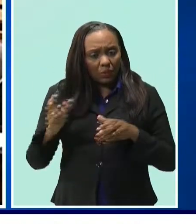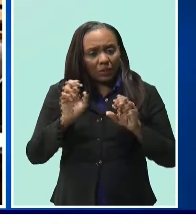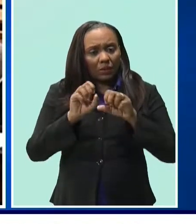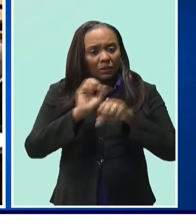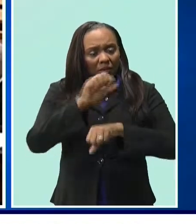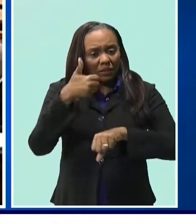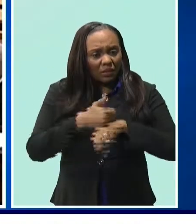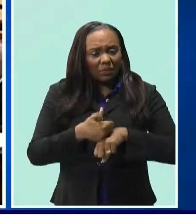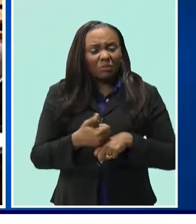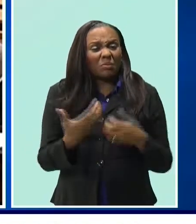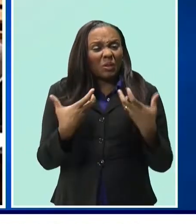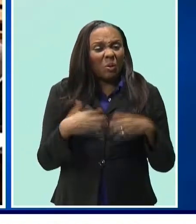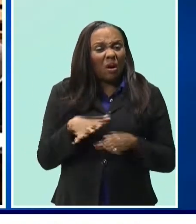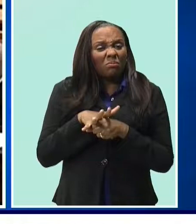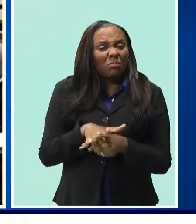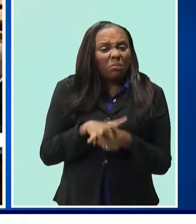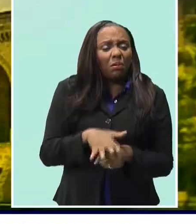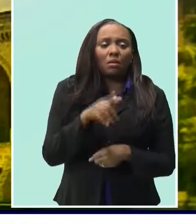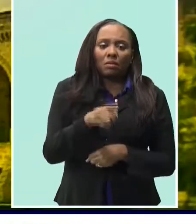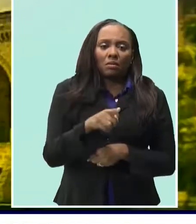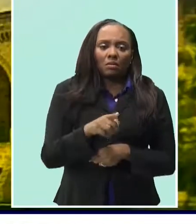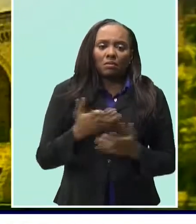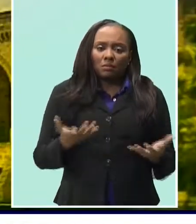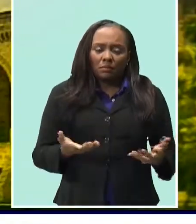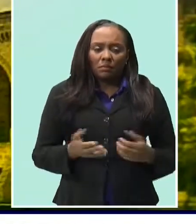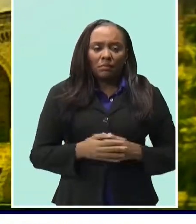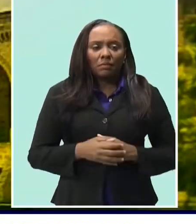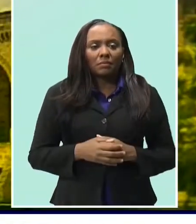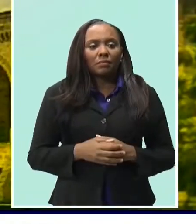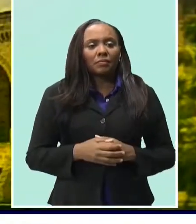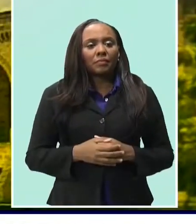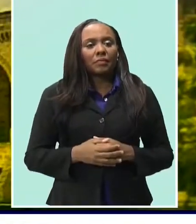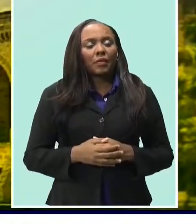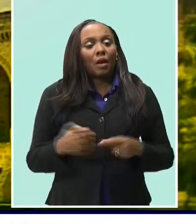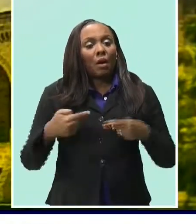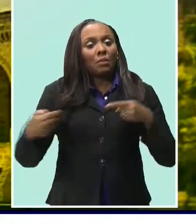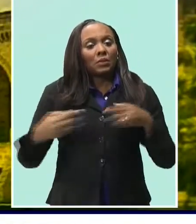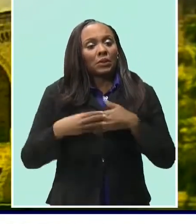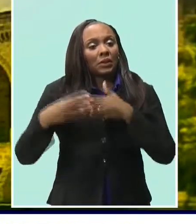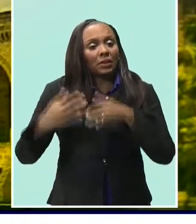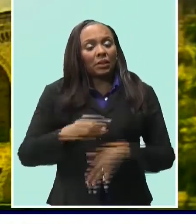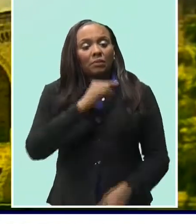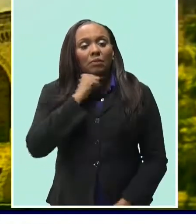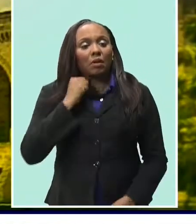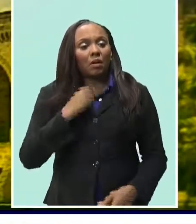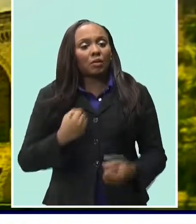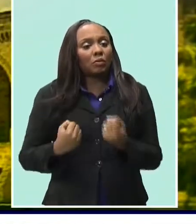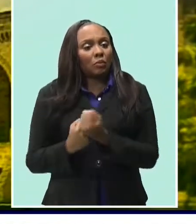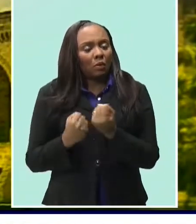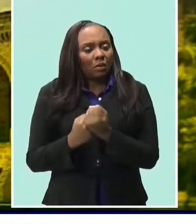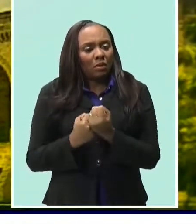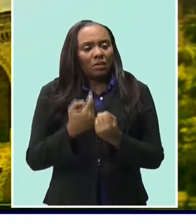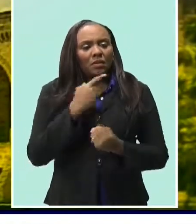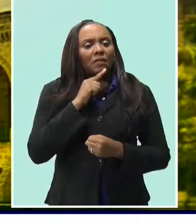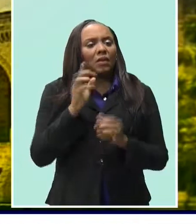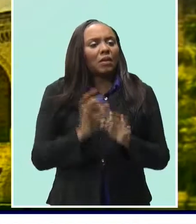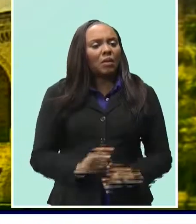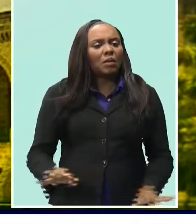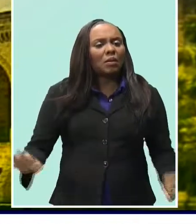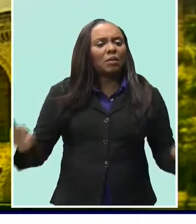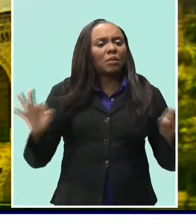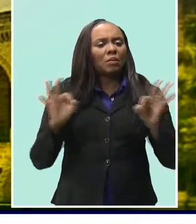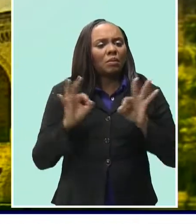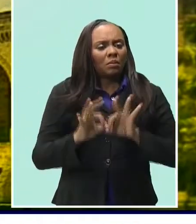or any additional burden on them. Opposition leader Bishop Joseph Atherley supported the move as he called for a